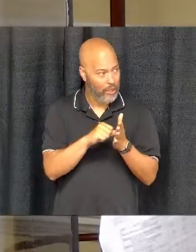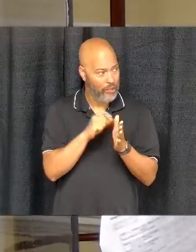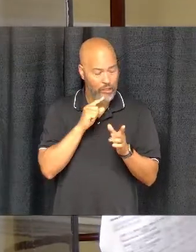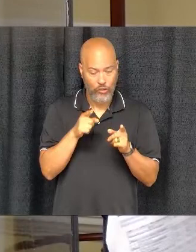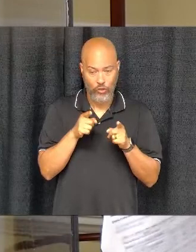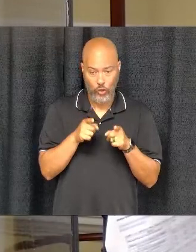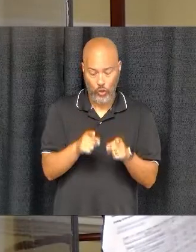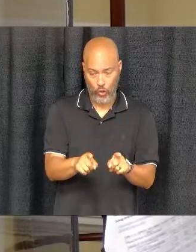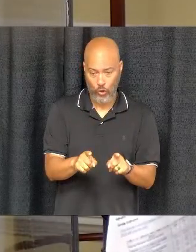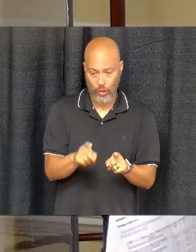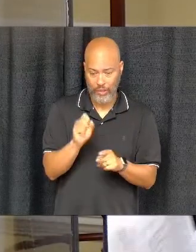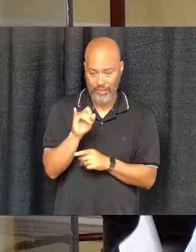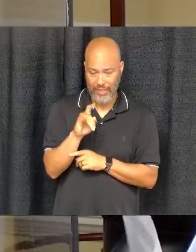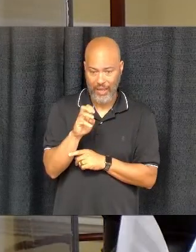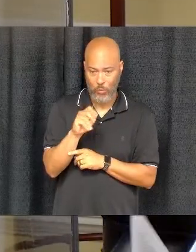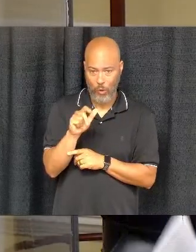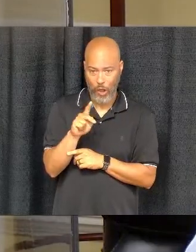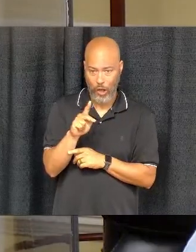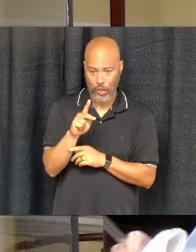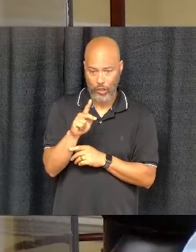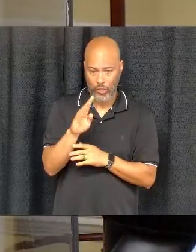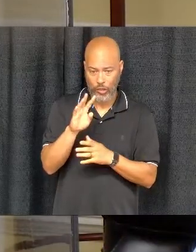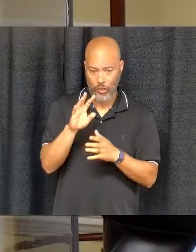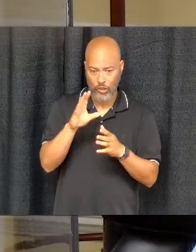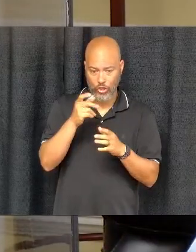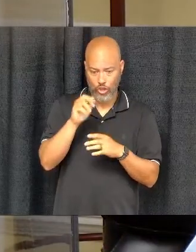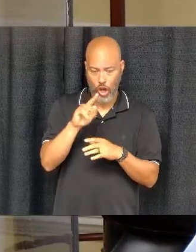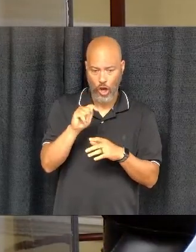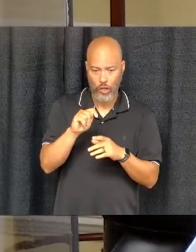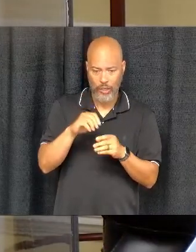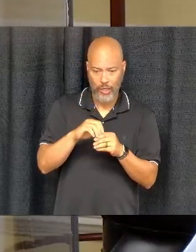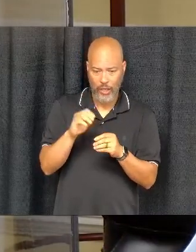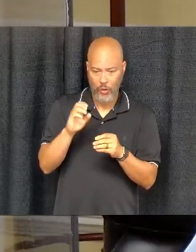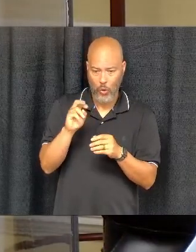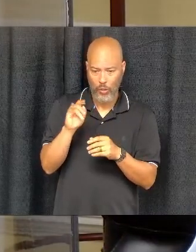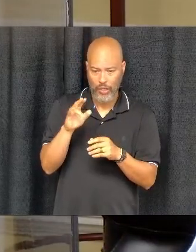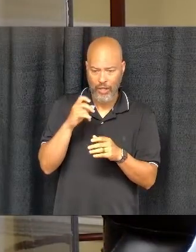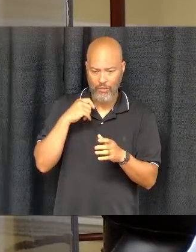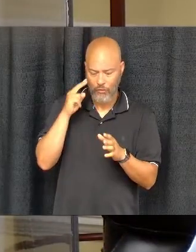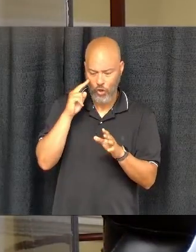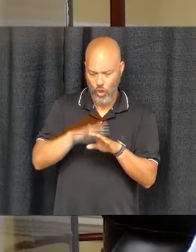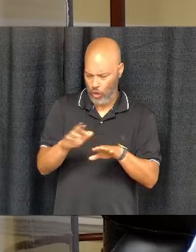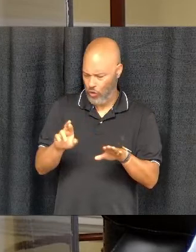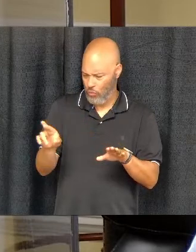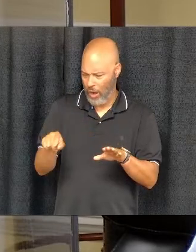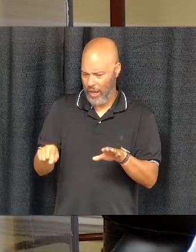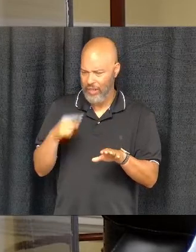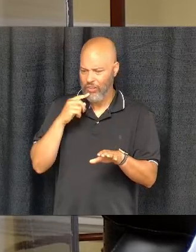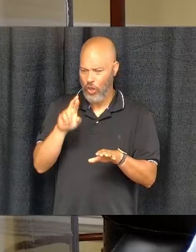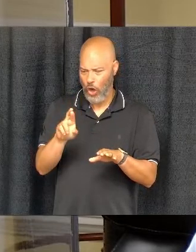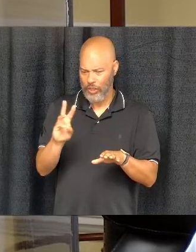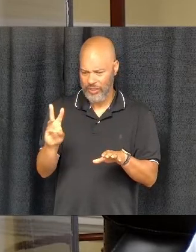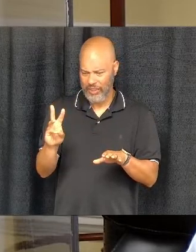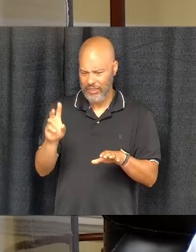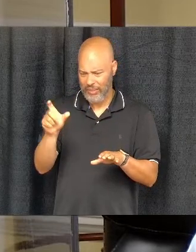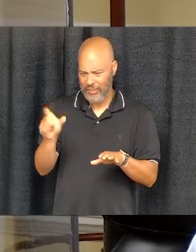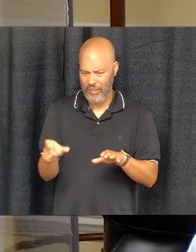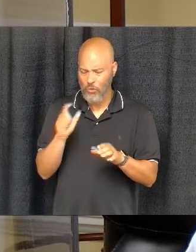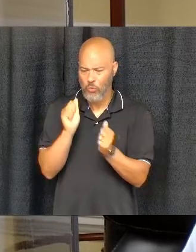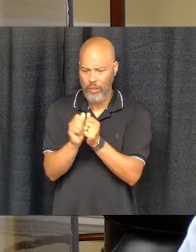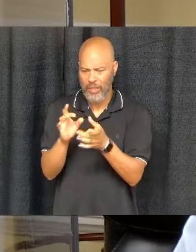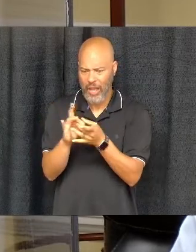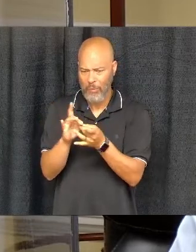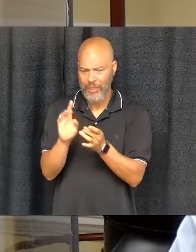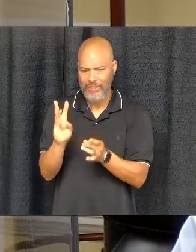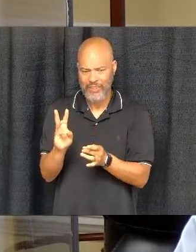current sidewalk chart in our ordinance. And if you look at the highlighted one on the right where it says R6 with comment